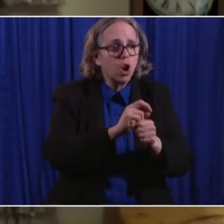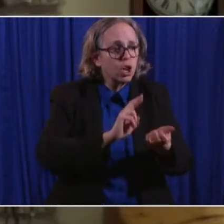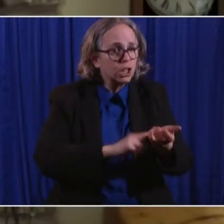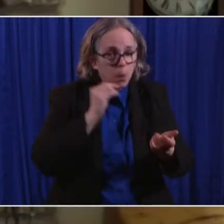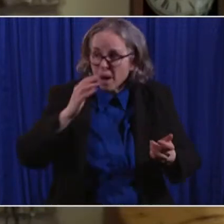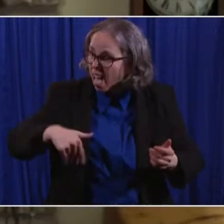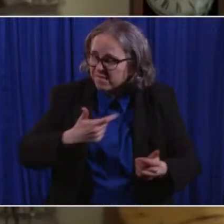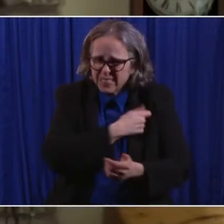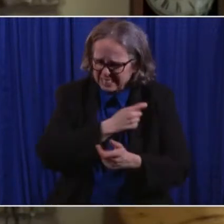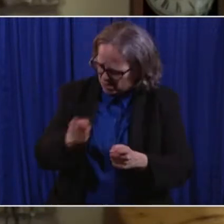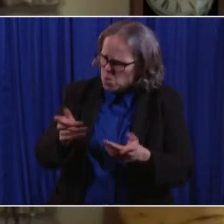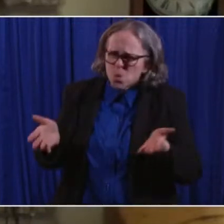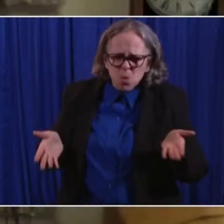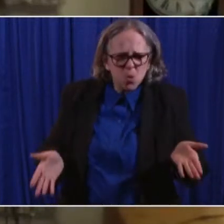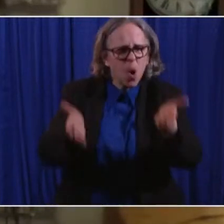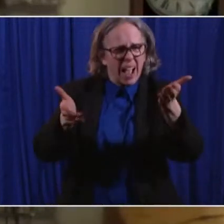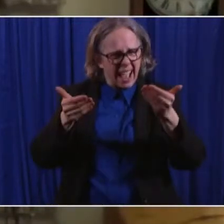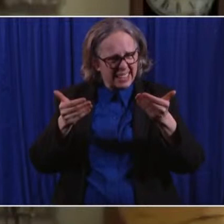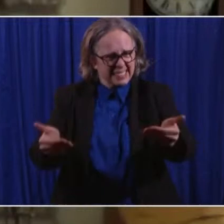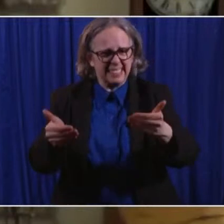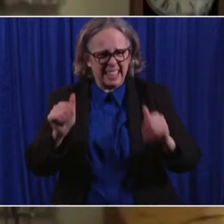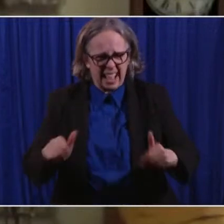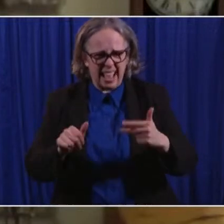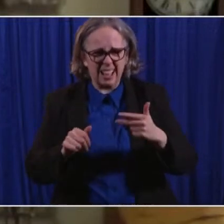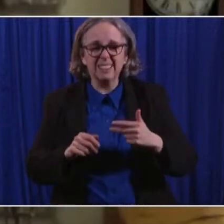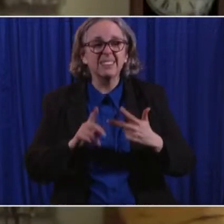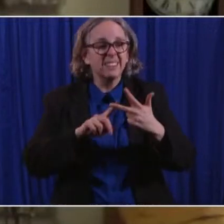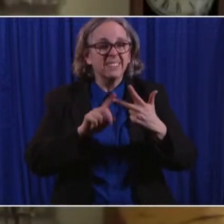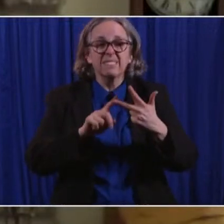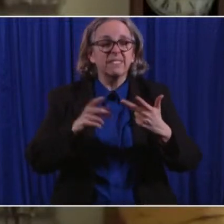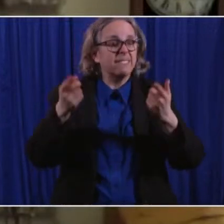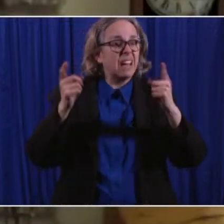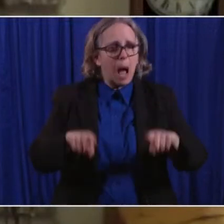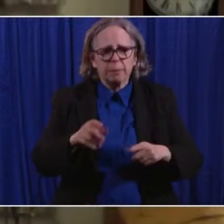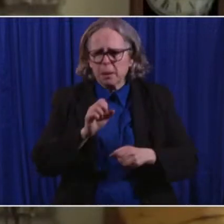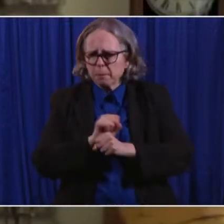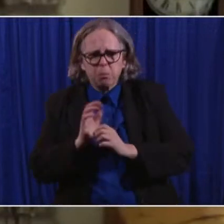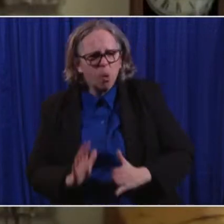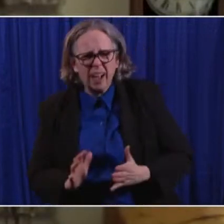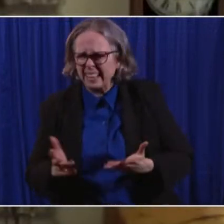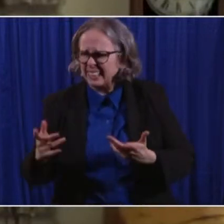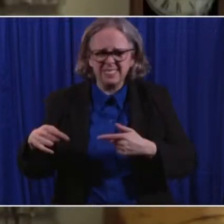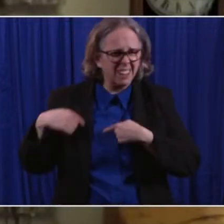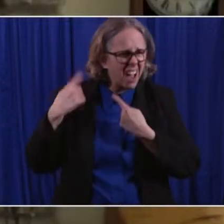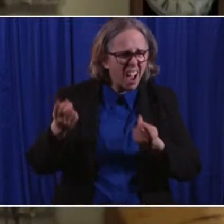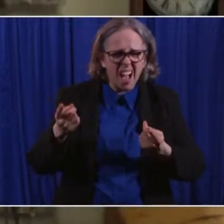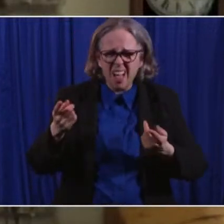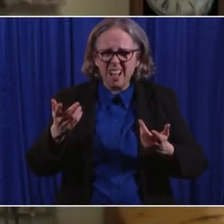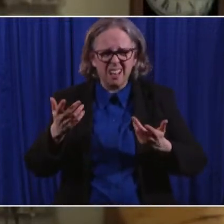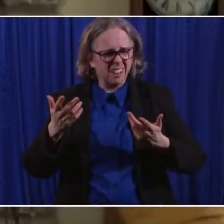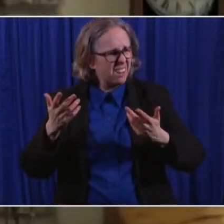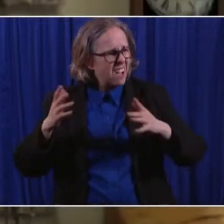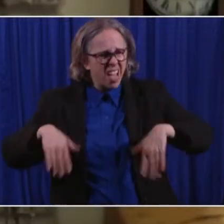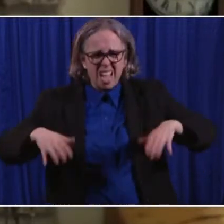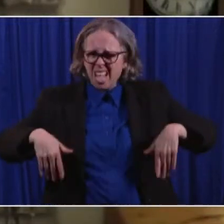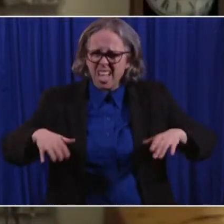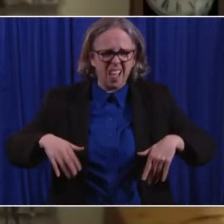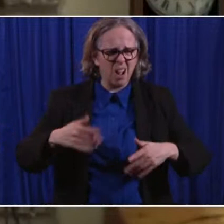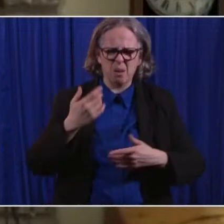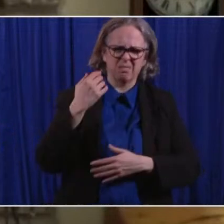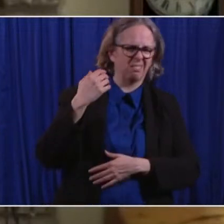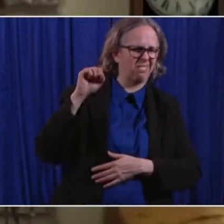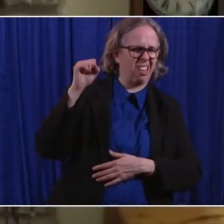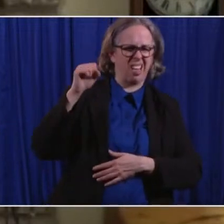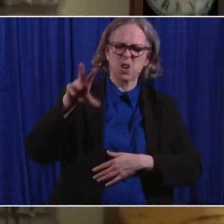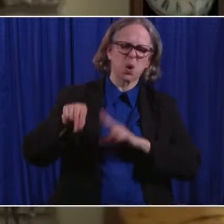are an older employee, longtime employee, or you've been in the nursing home and you said before, no, I don't want the vaccine, but now you've said, I want the